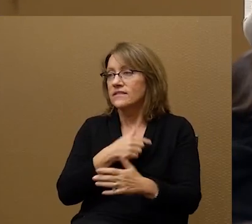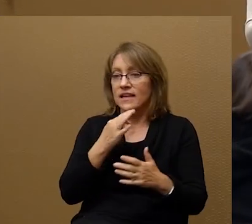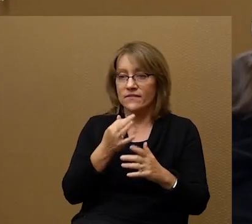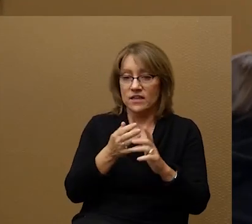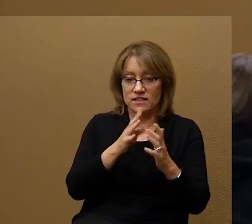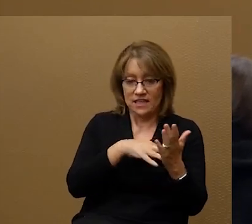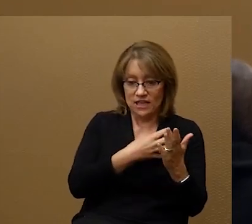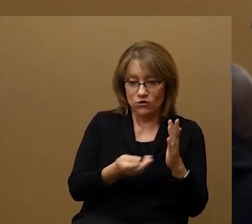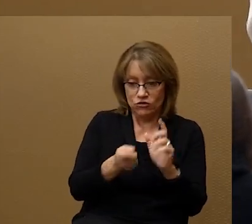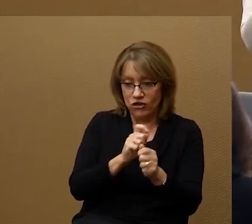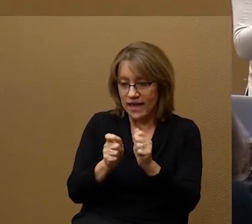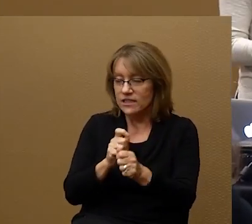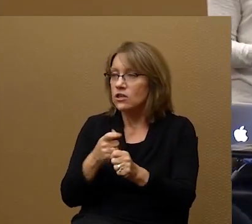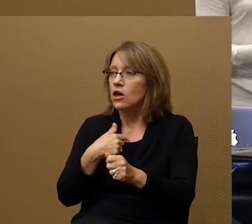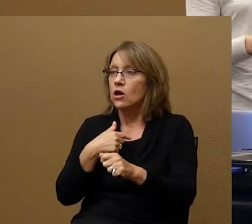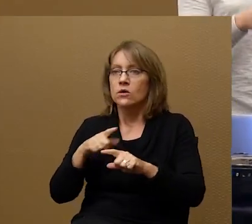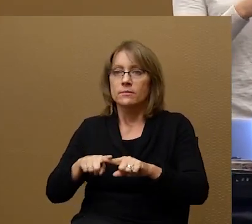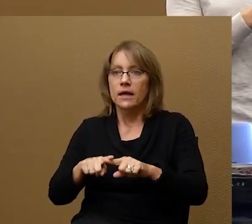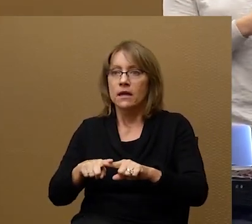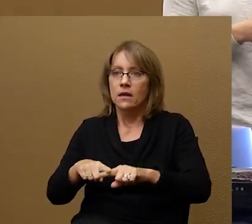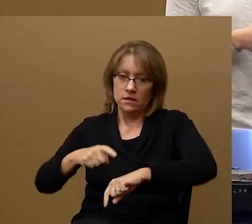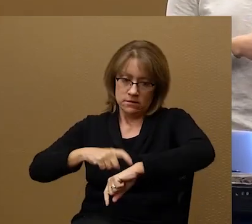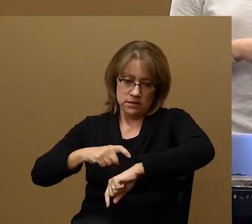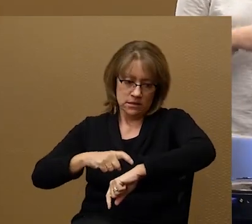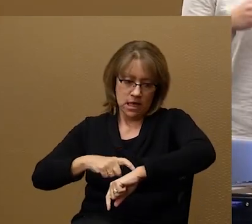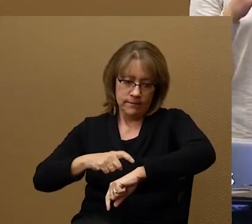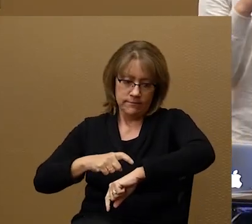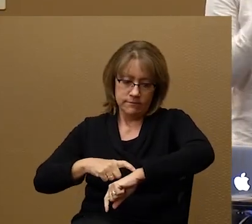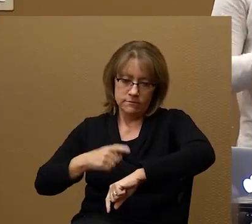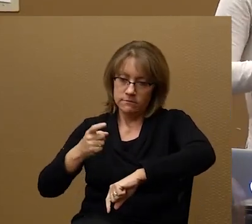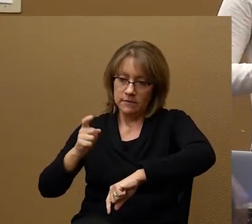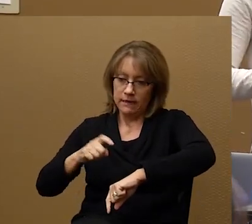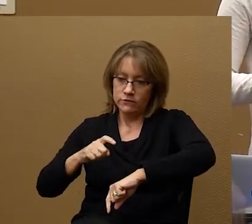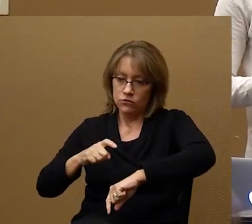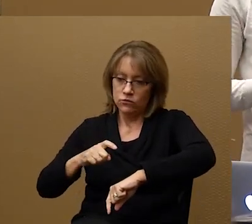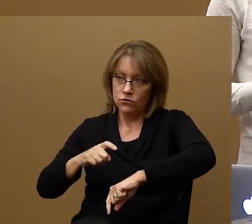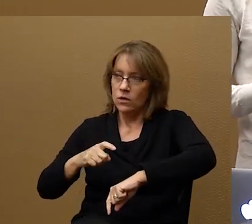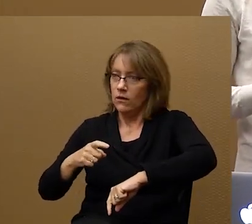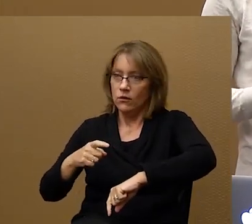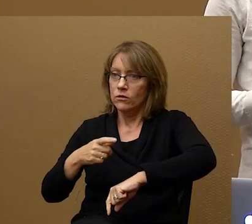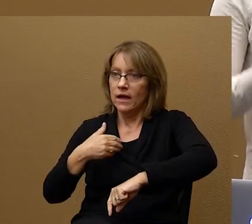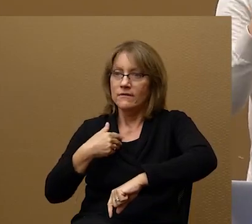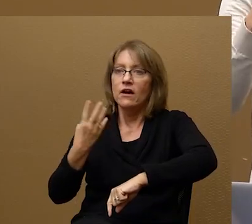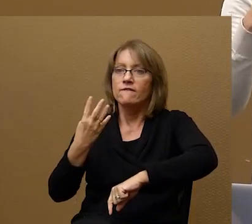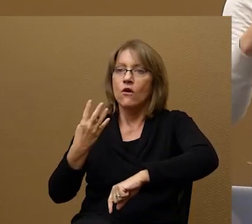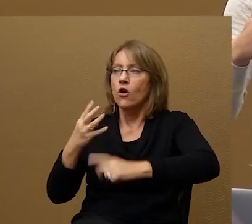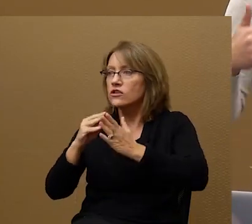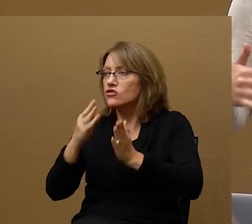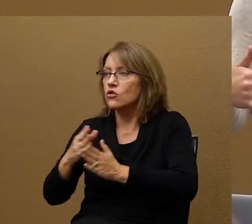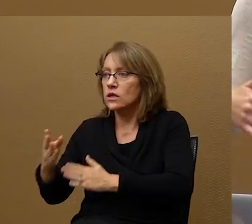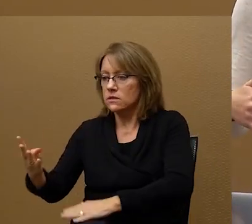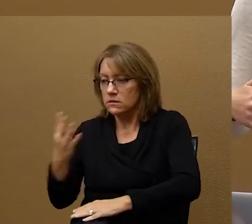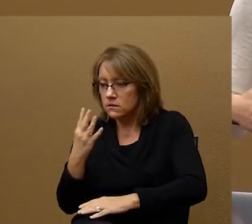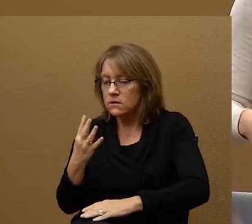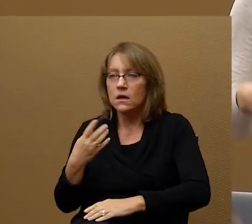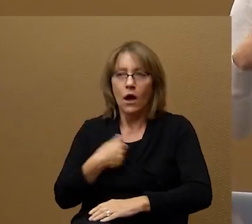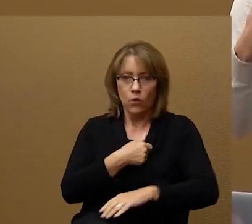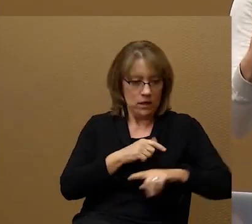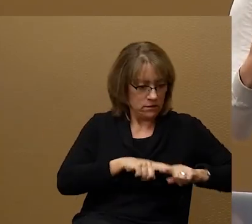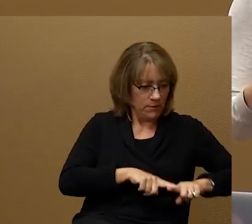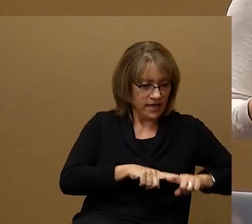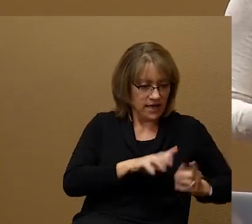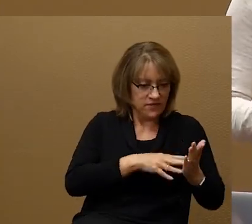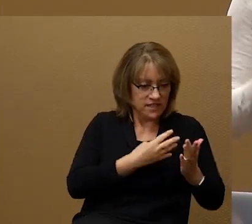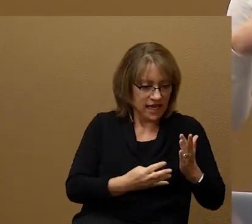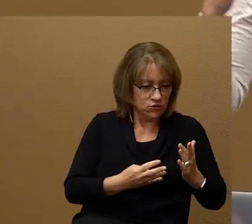we're dependent on, okay, at this time I have, these 4 students, and we're dependent on the schedule. So think